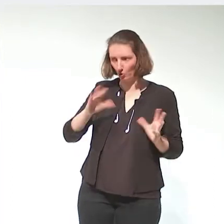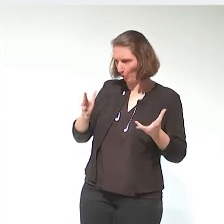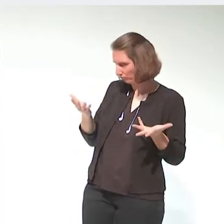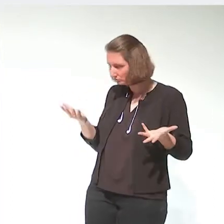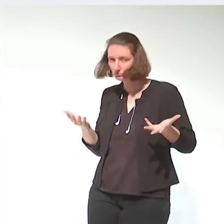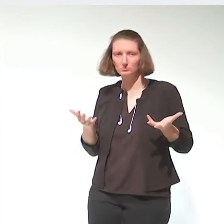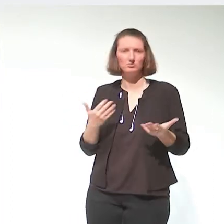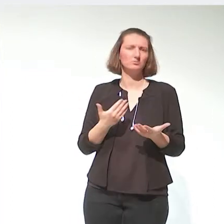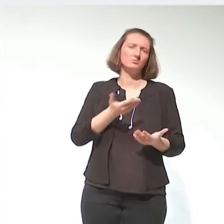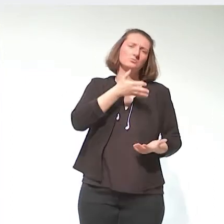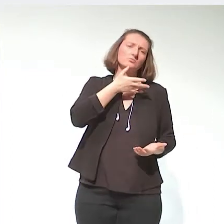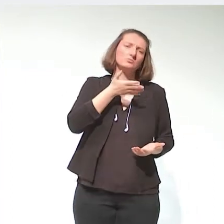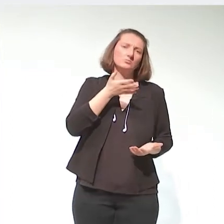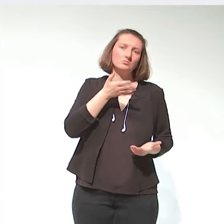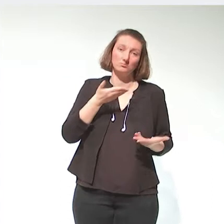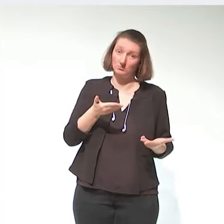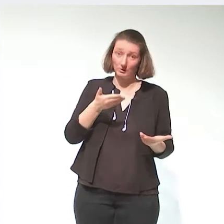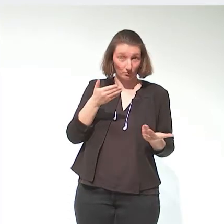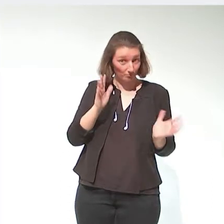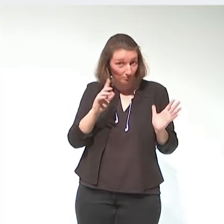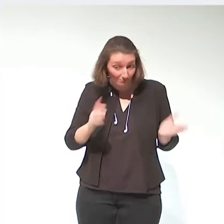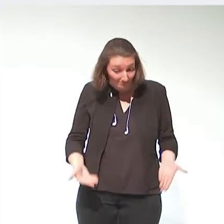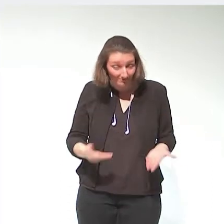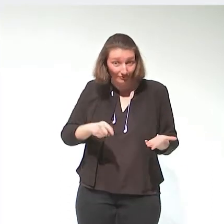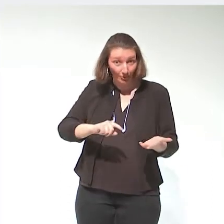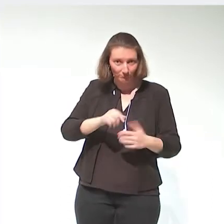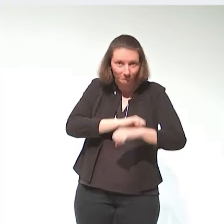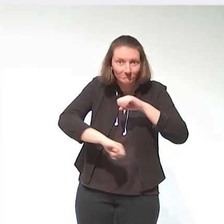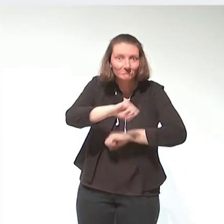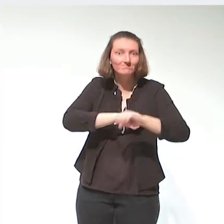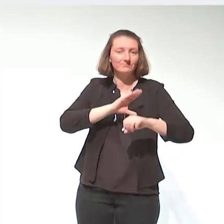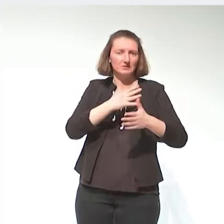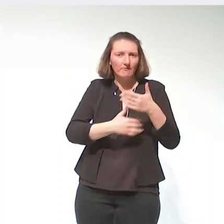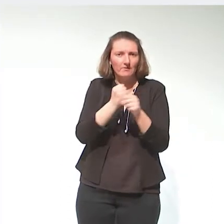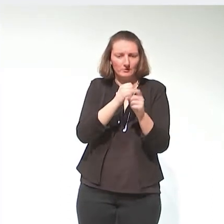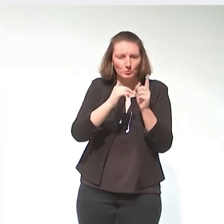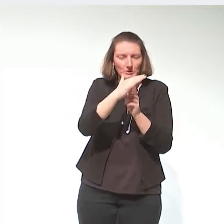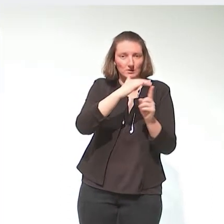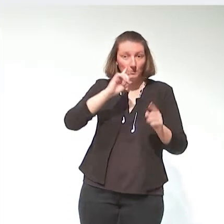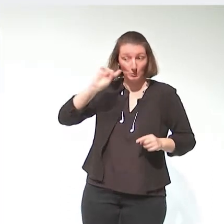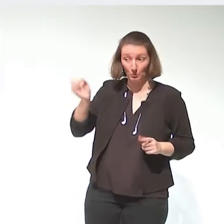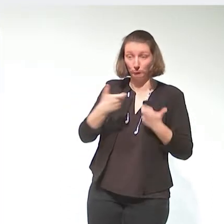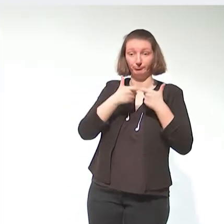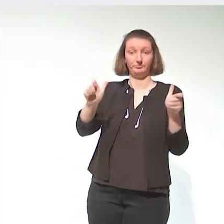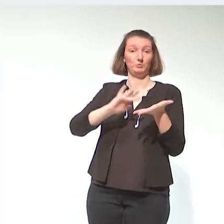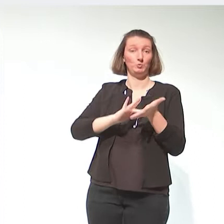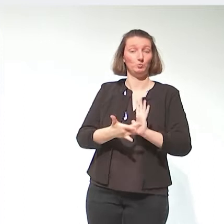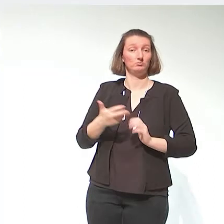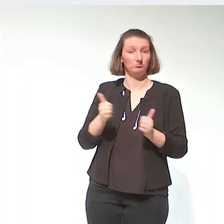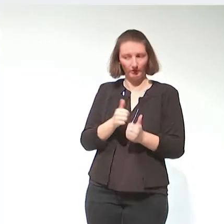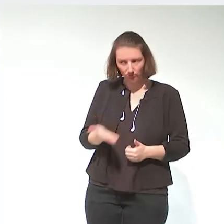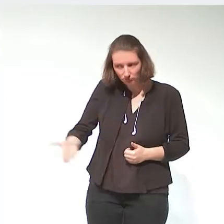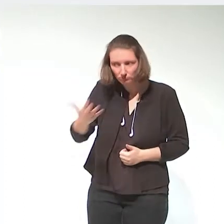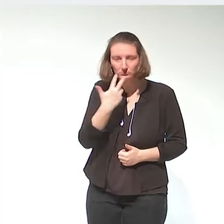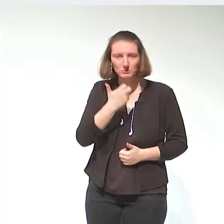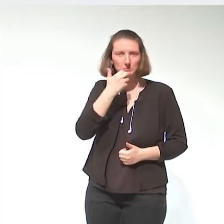when people grow old. Isn't it time that we devise a society where goods and services are accessible to all, where all citizens can showcase